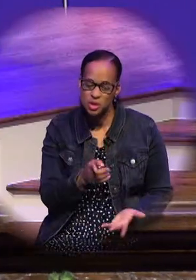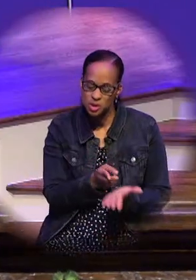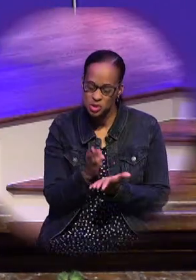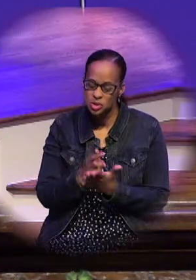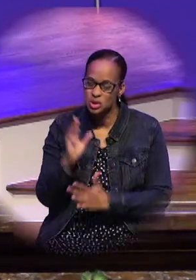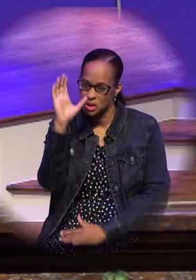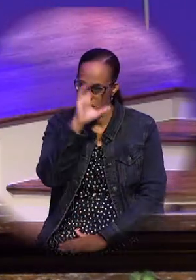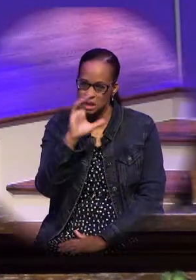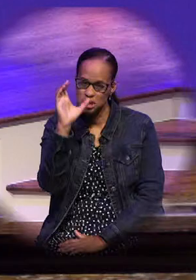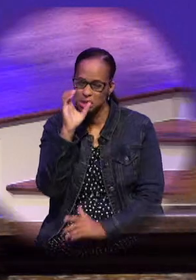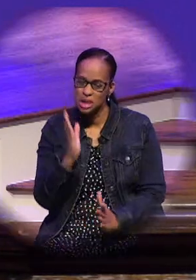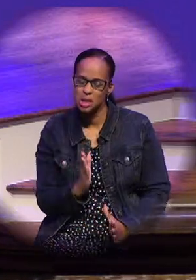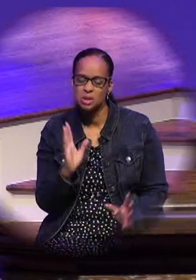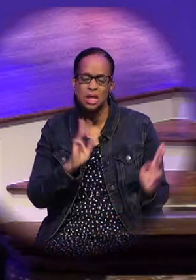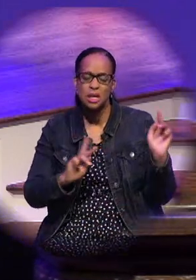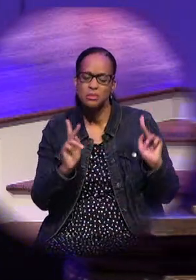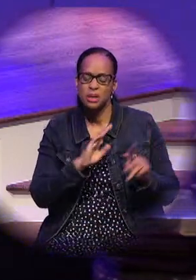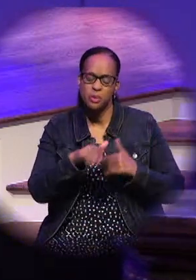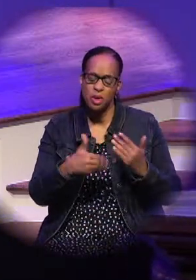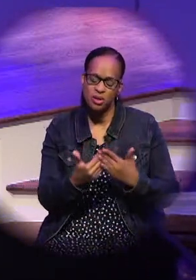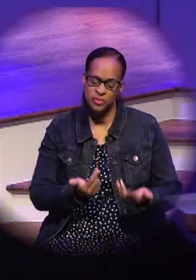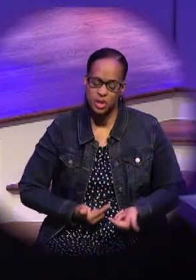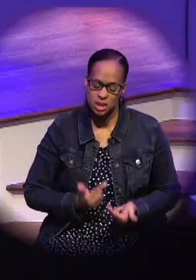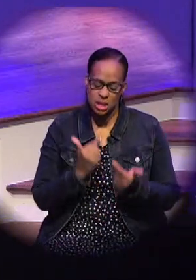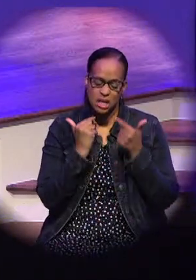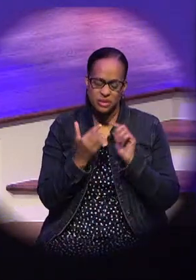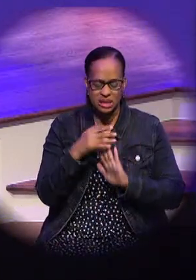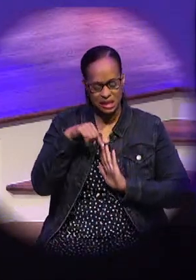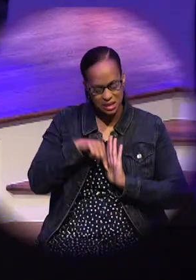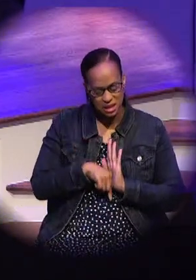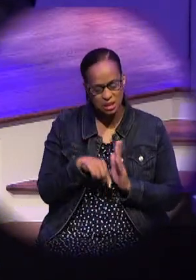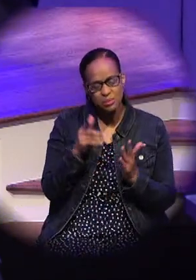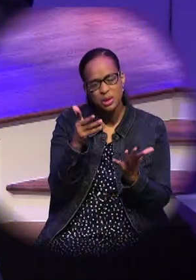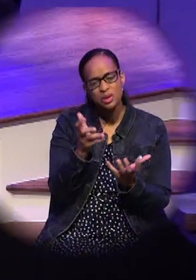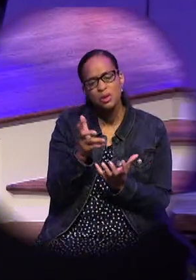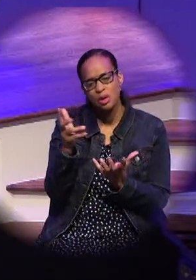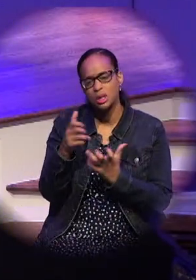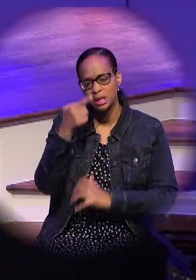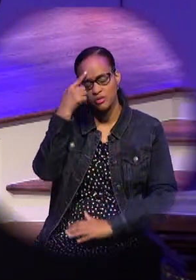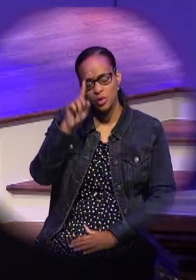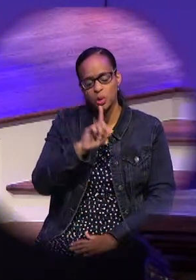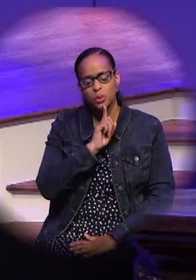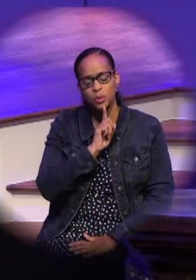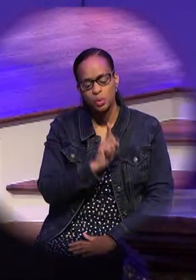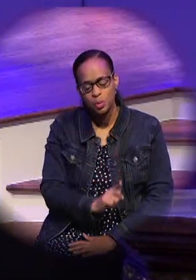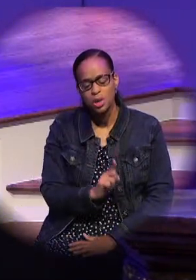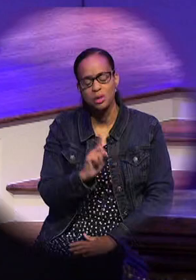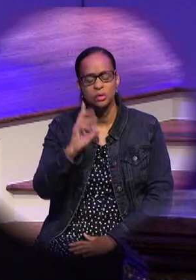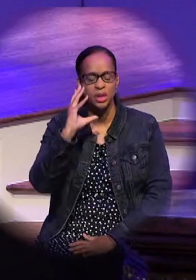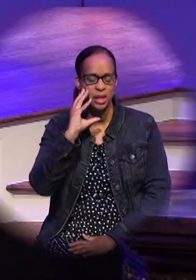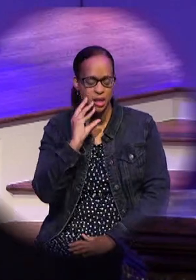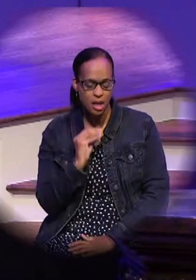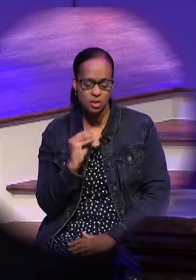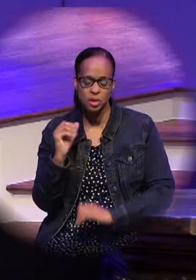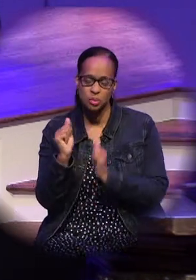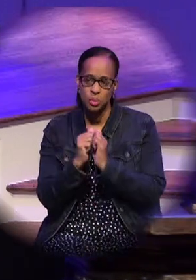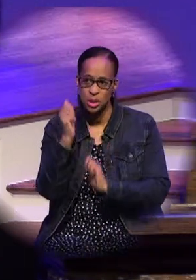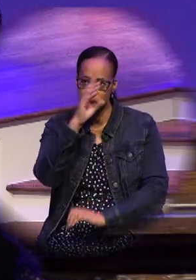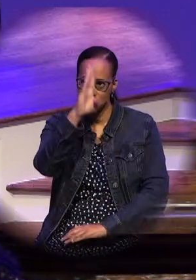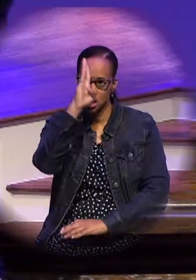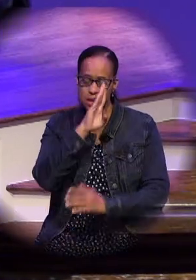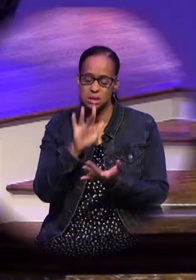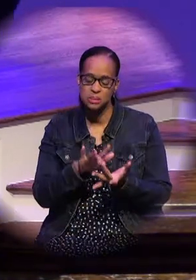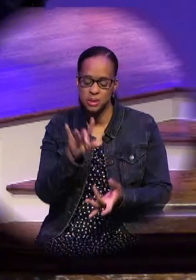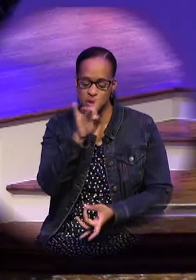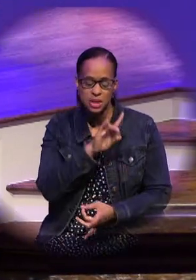seekers, people who all of their life have had a deep yearning for a real encounter with God's Spirit,